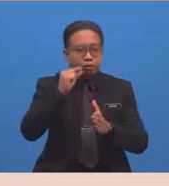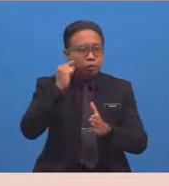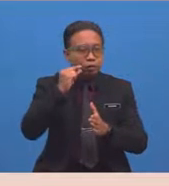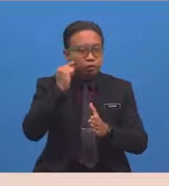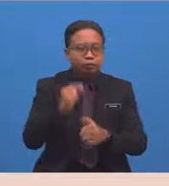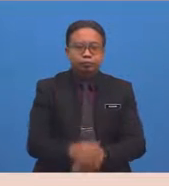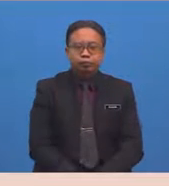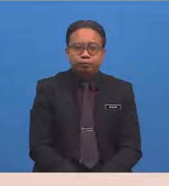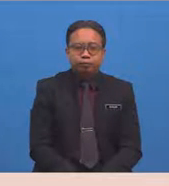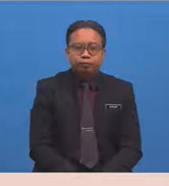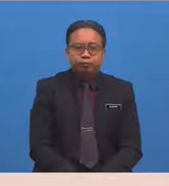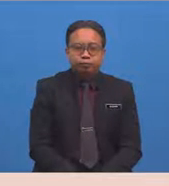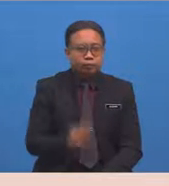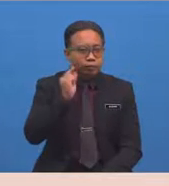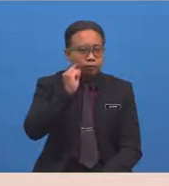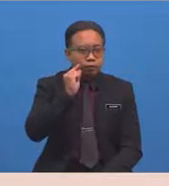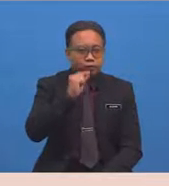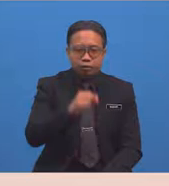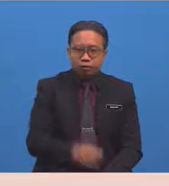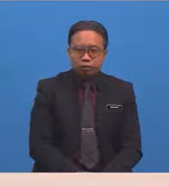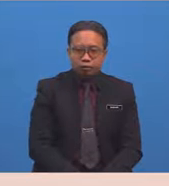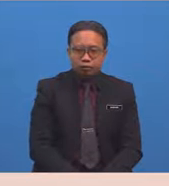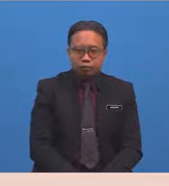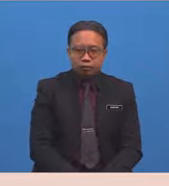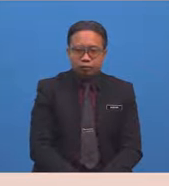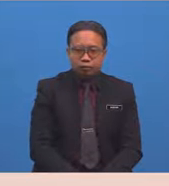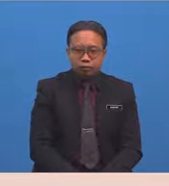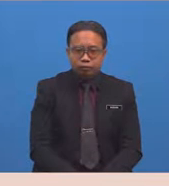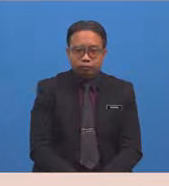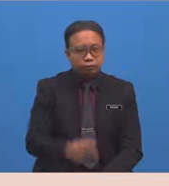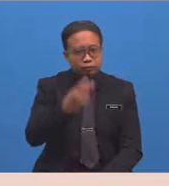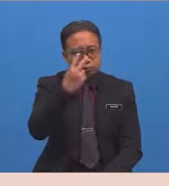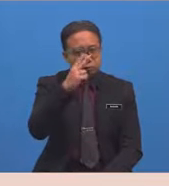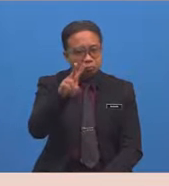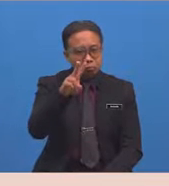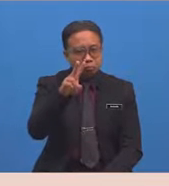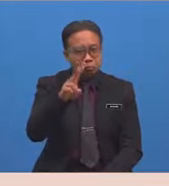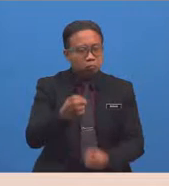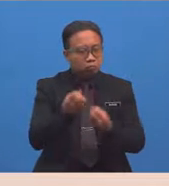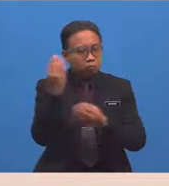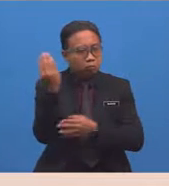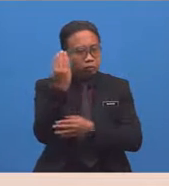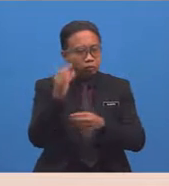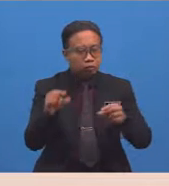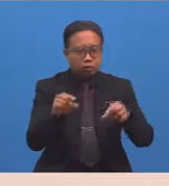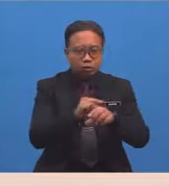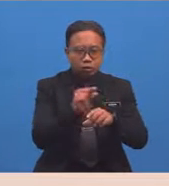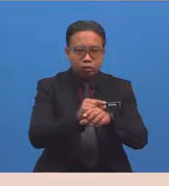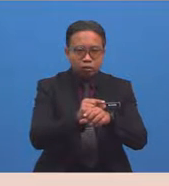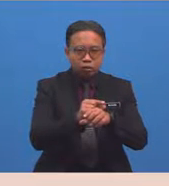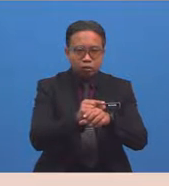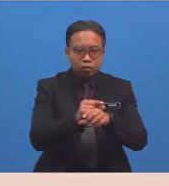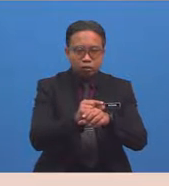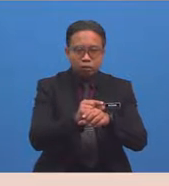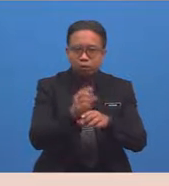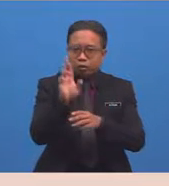this situation, the verb remains the same. Like I said earlier, you pretty much just use the root verb when the subject is more than